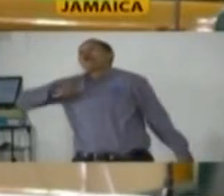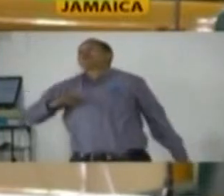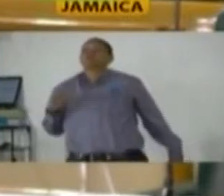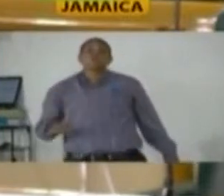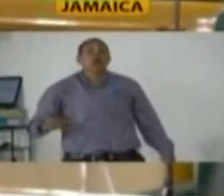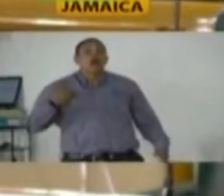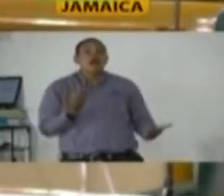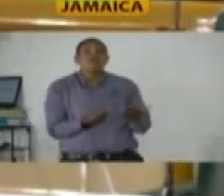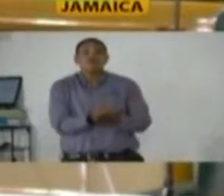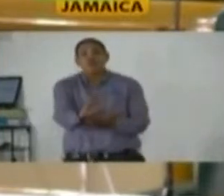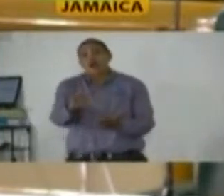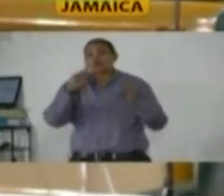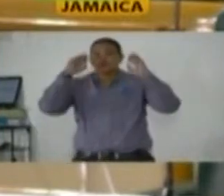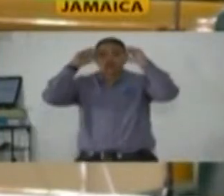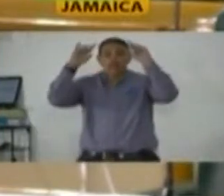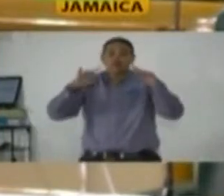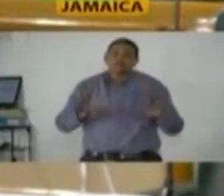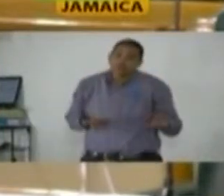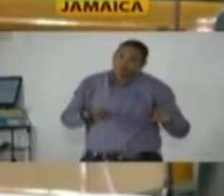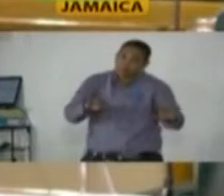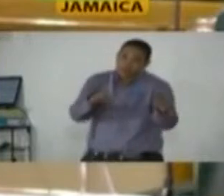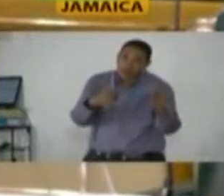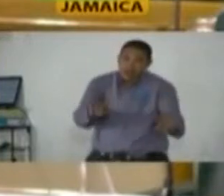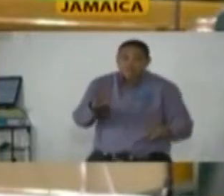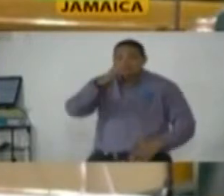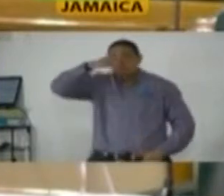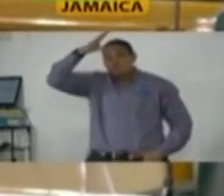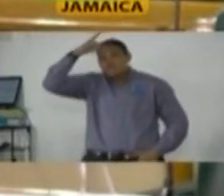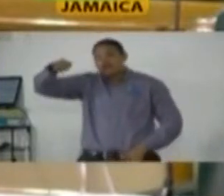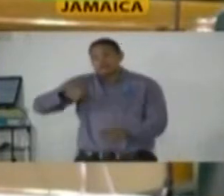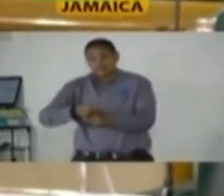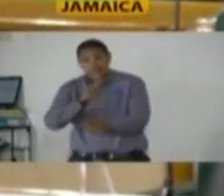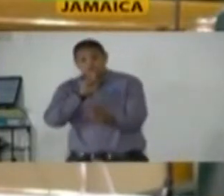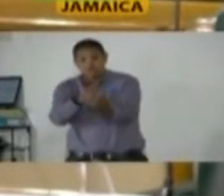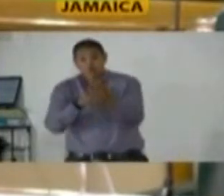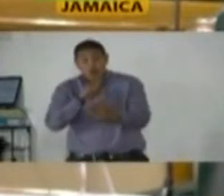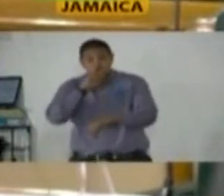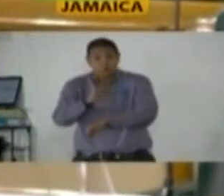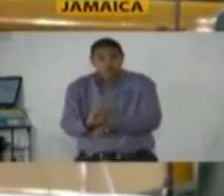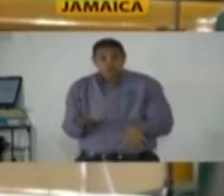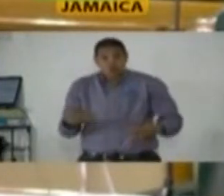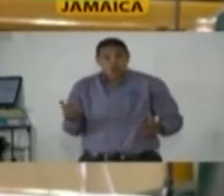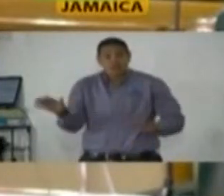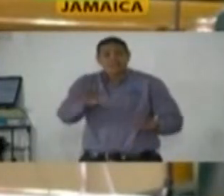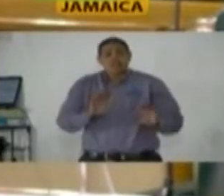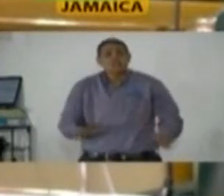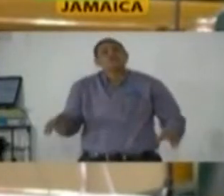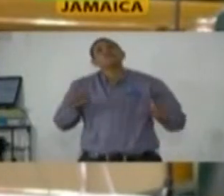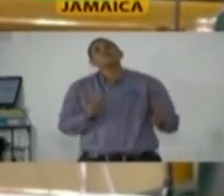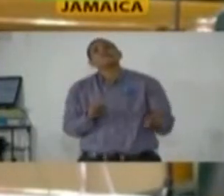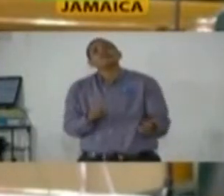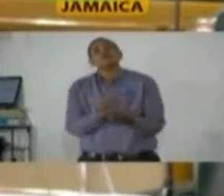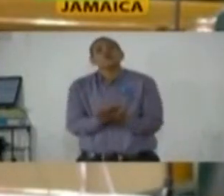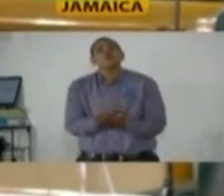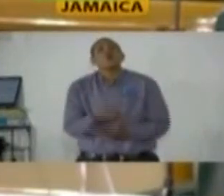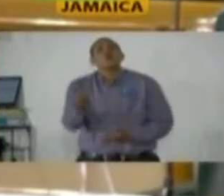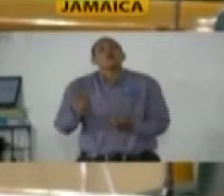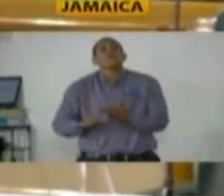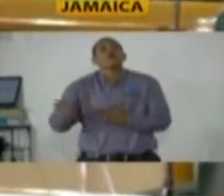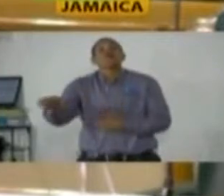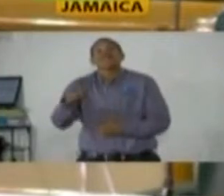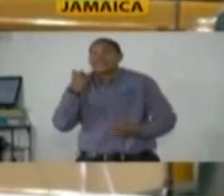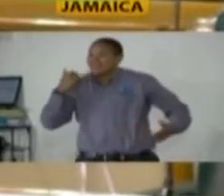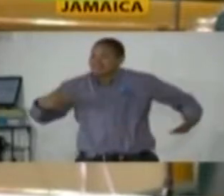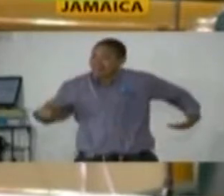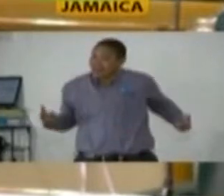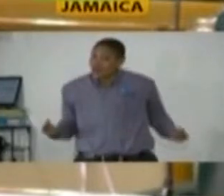has a right to education. Parents are required to ensure that their children are in school, and failure to do so